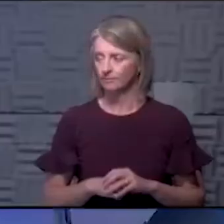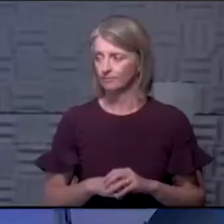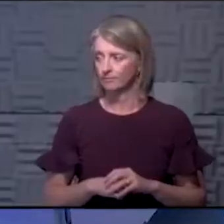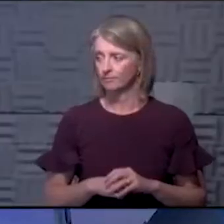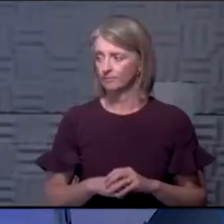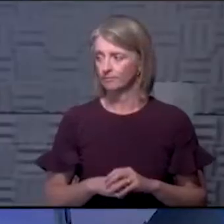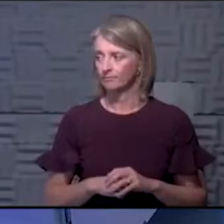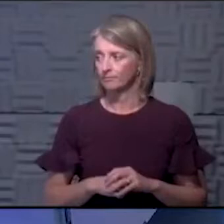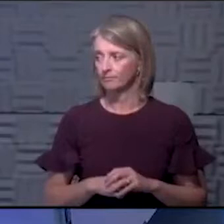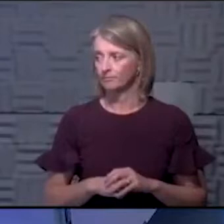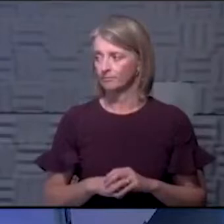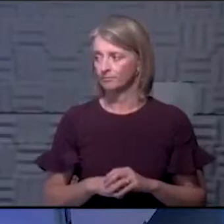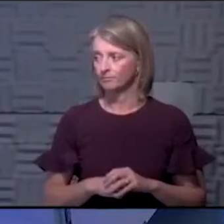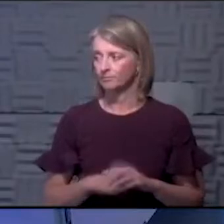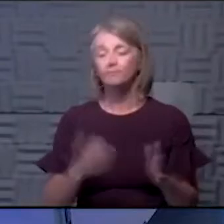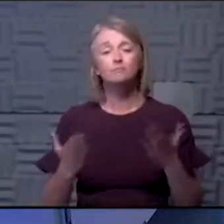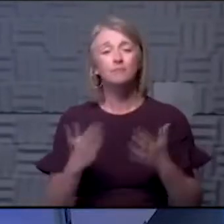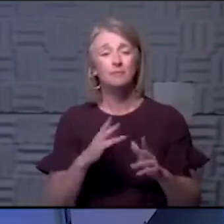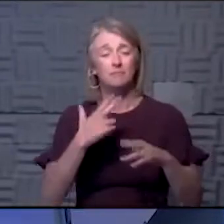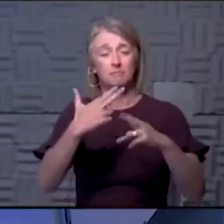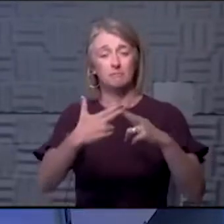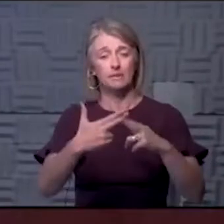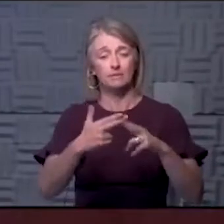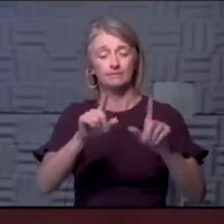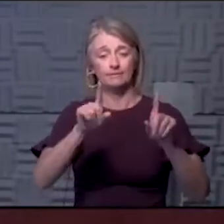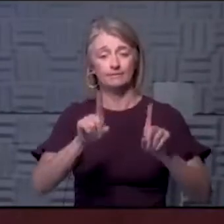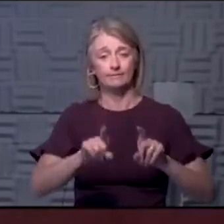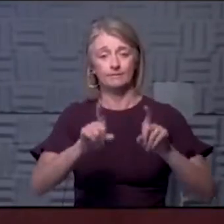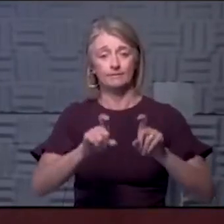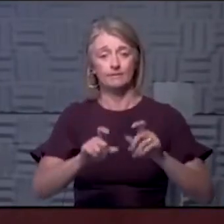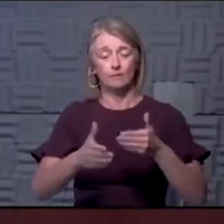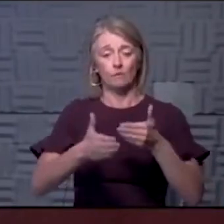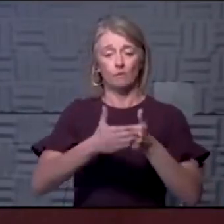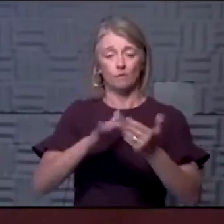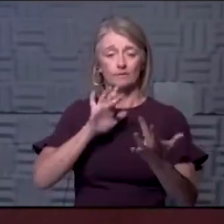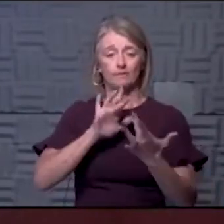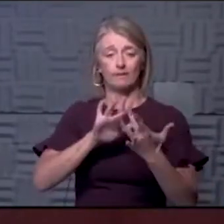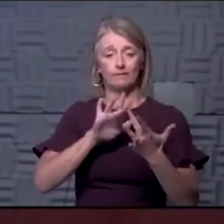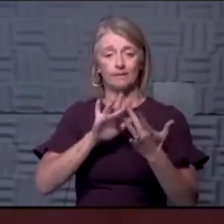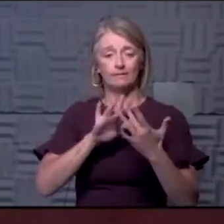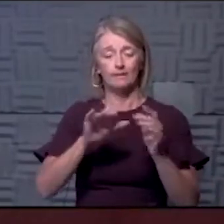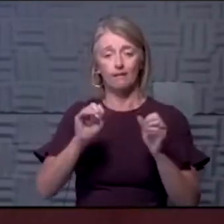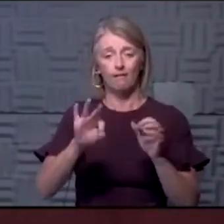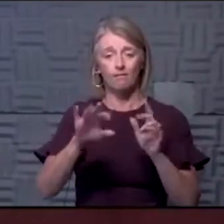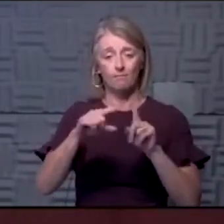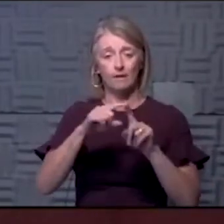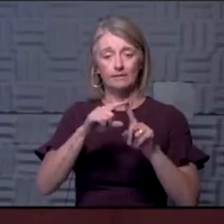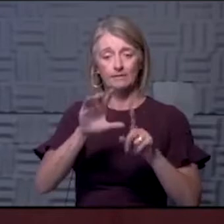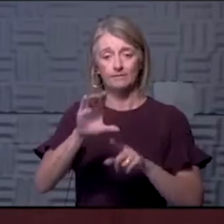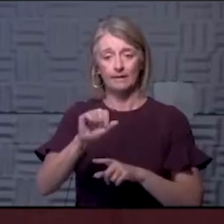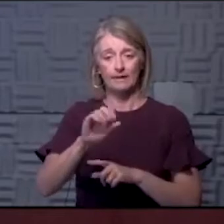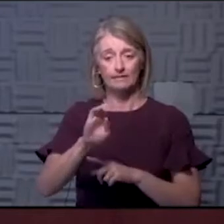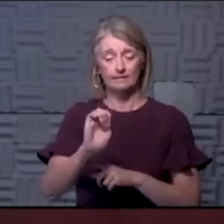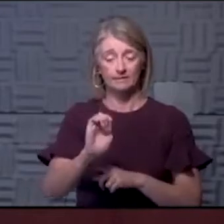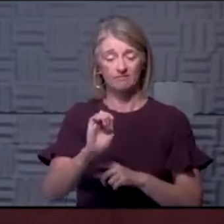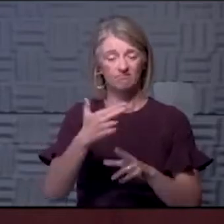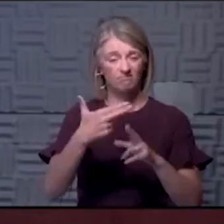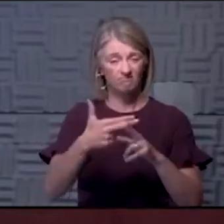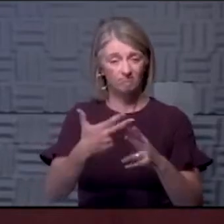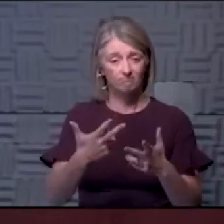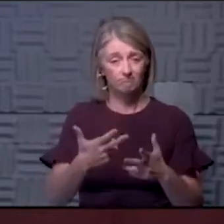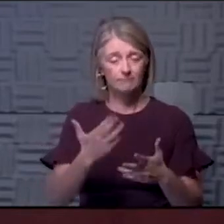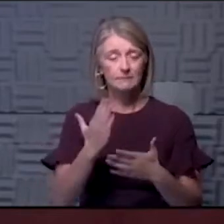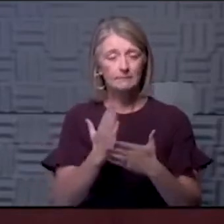and actually, if you might touch on this, you mentioned about testing close contacts of positive cases, and there's